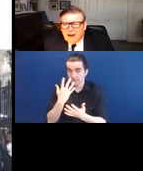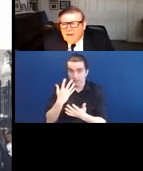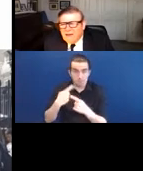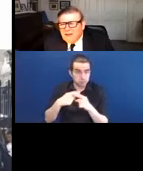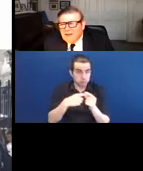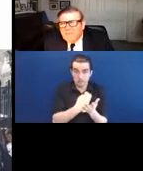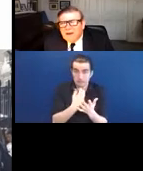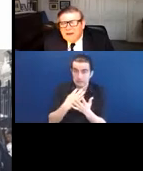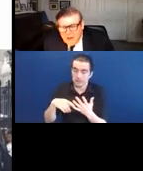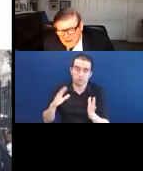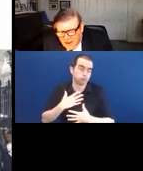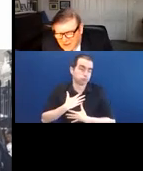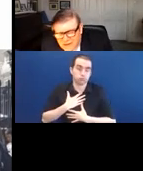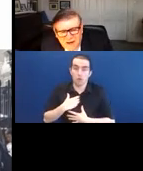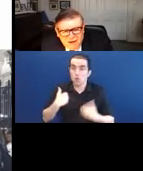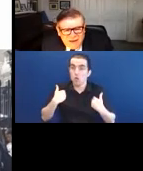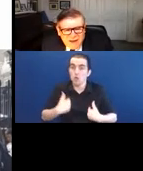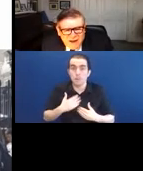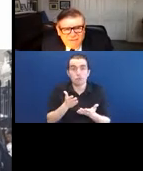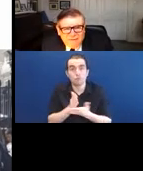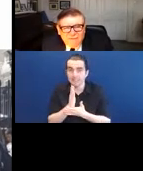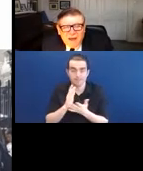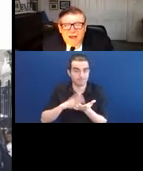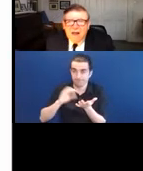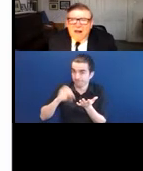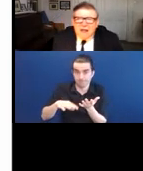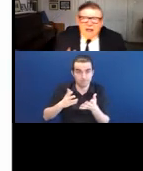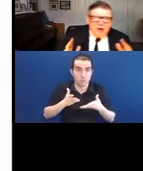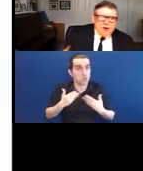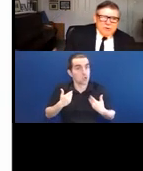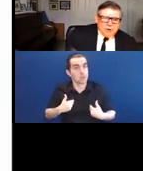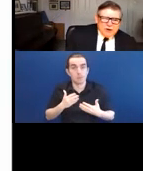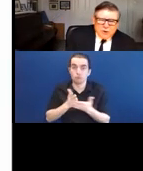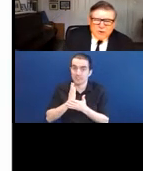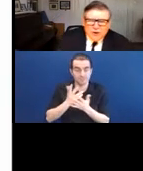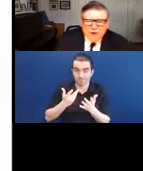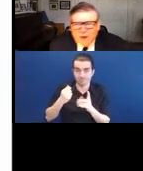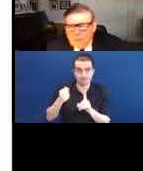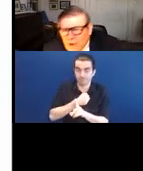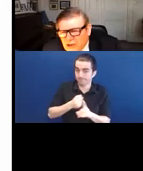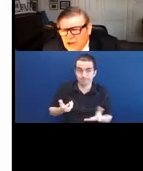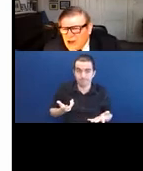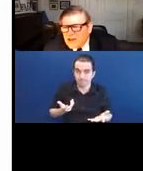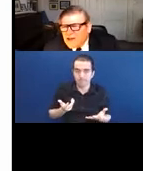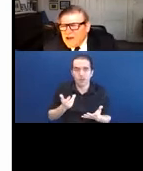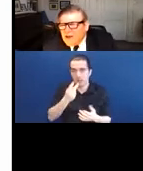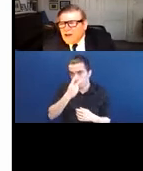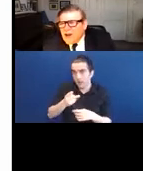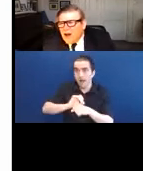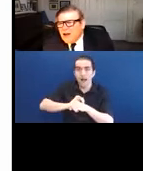protesting around this not being taken seriously enough. Who was talked to? Well, it wasn't